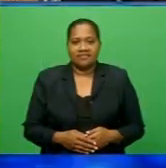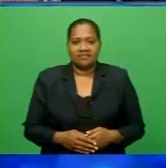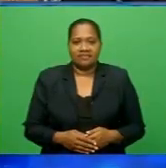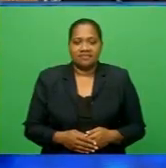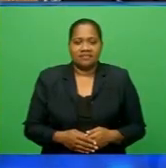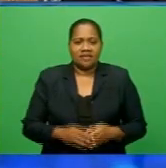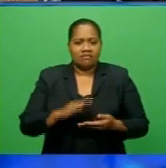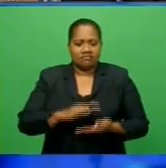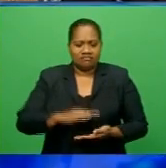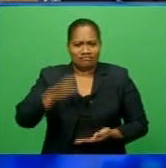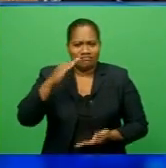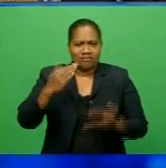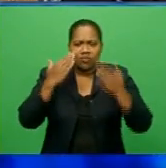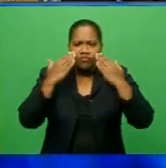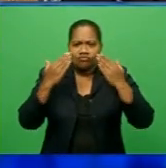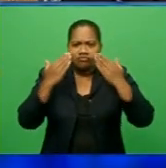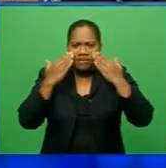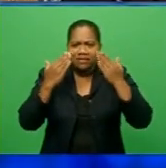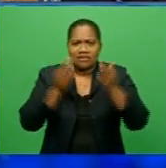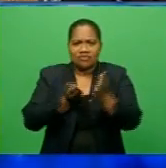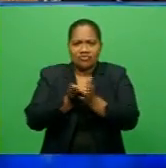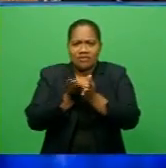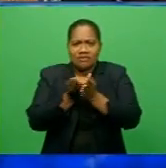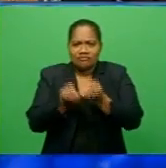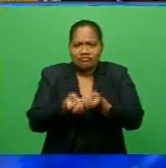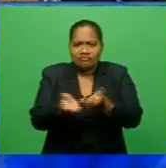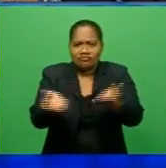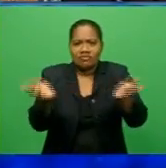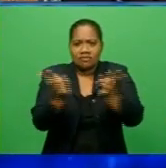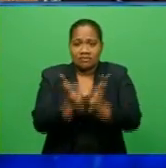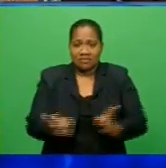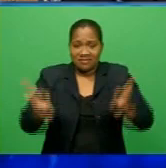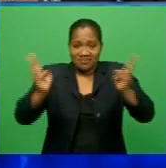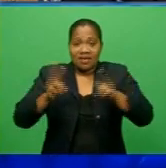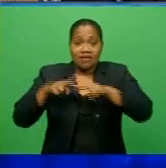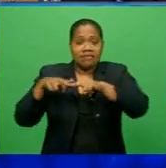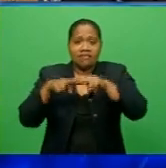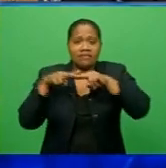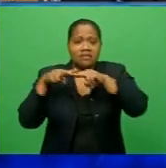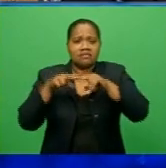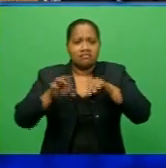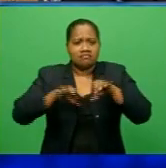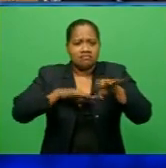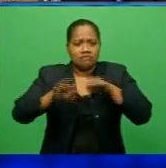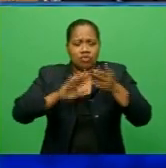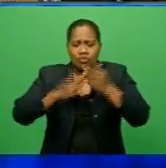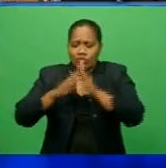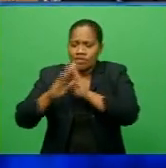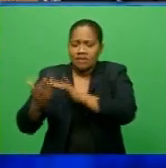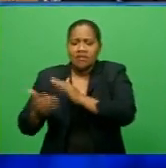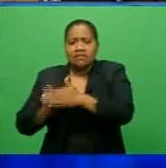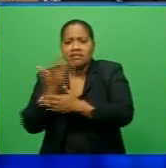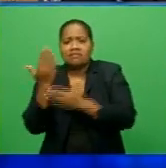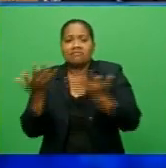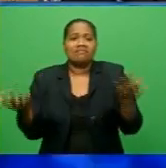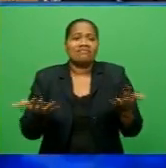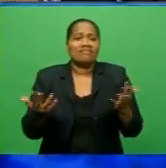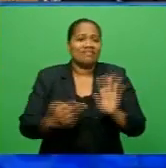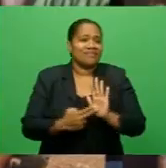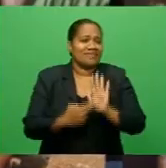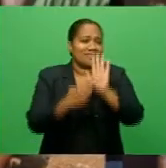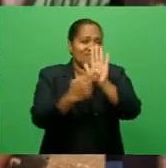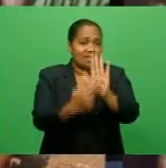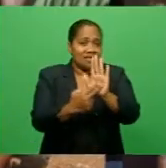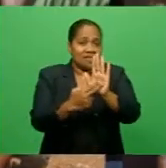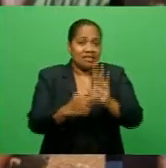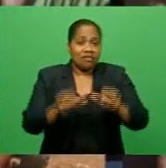To increase awareness and service delivery, the United Nations Fiji has planned a community day in Nandi. Resident coordinator